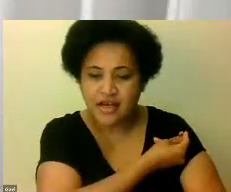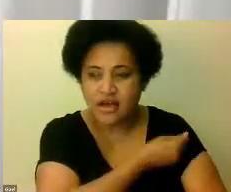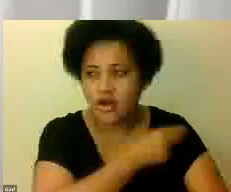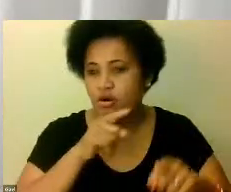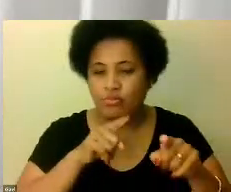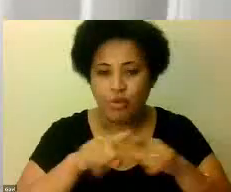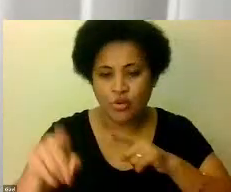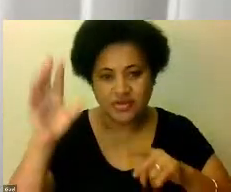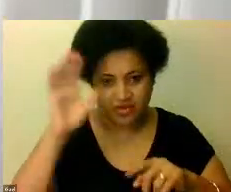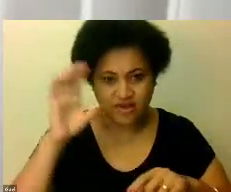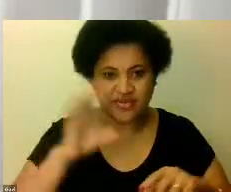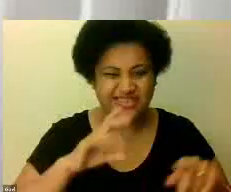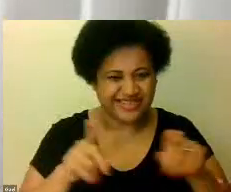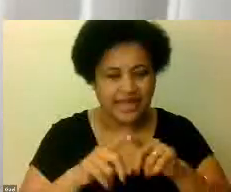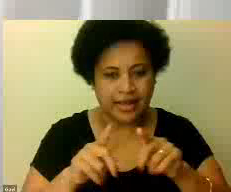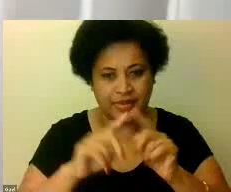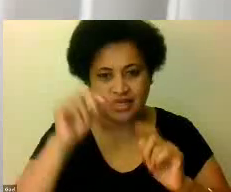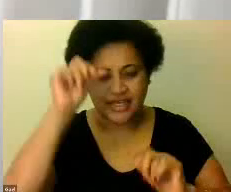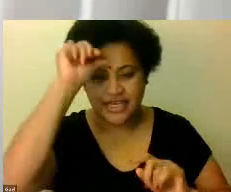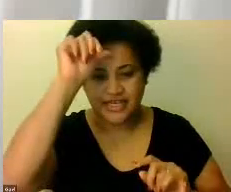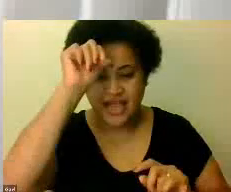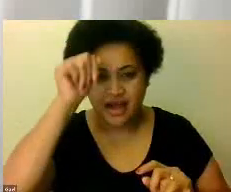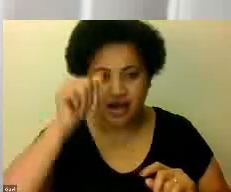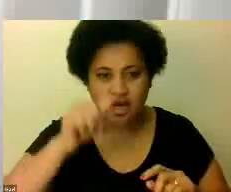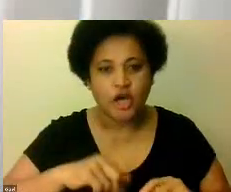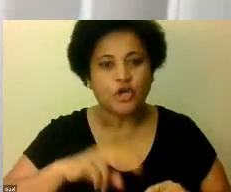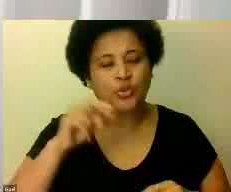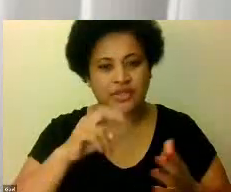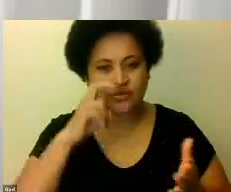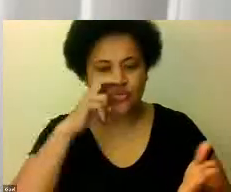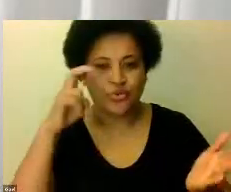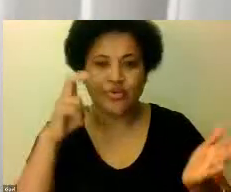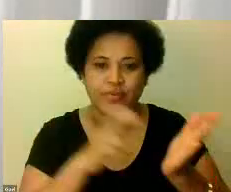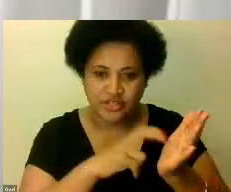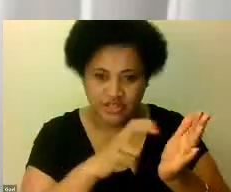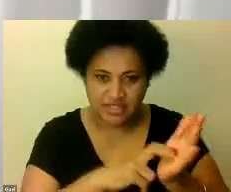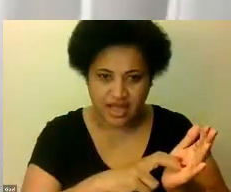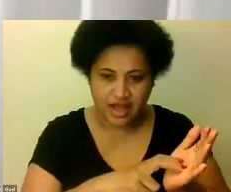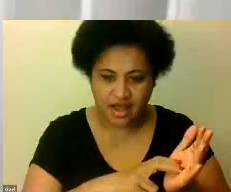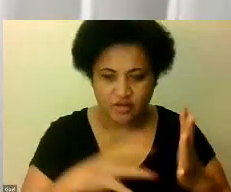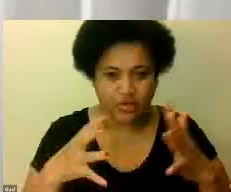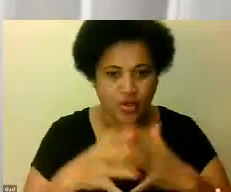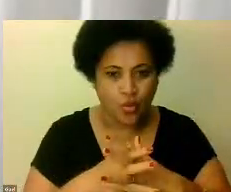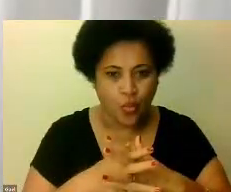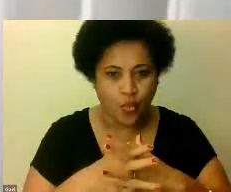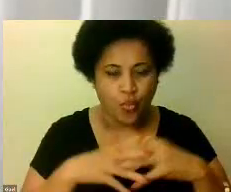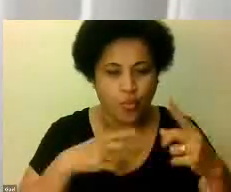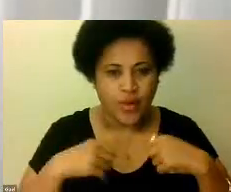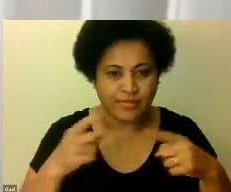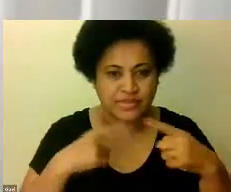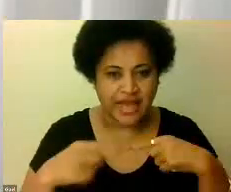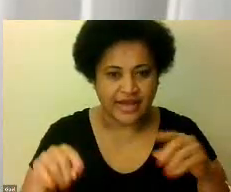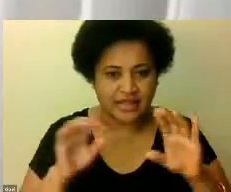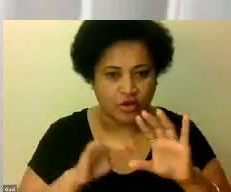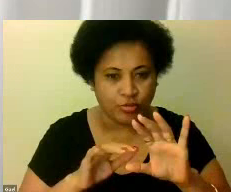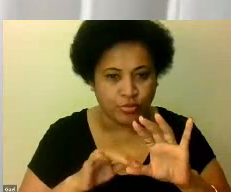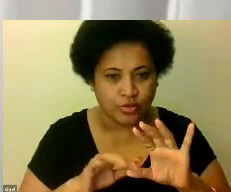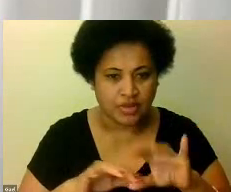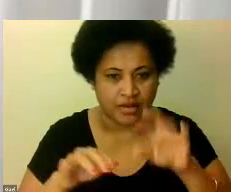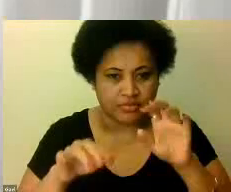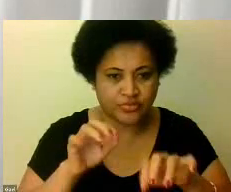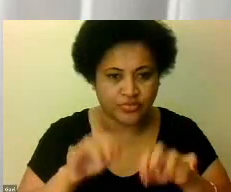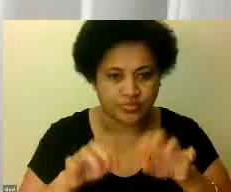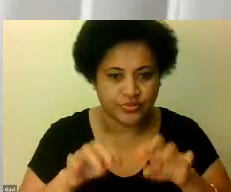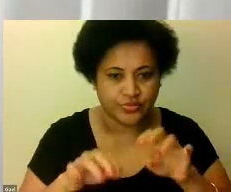including India, for example, had you have to register to this website, Covin, which is an app, and that's how you're going to